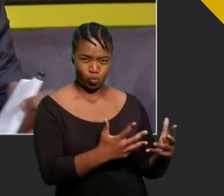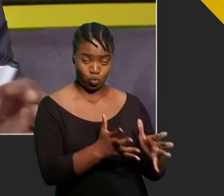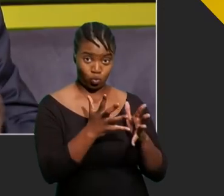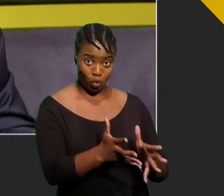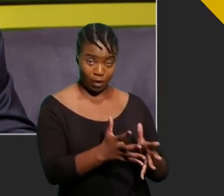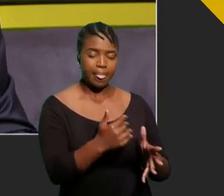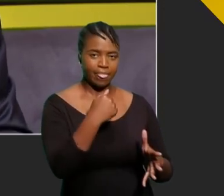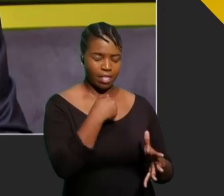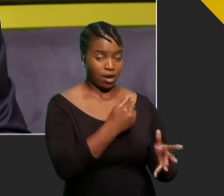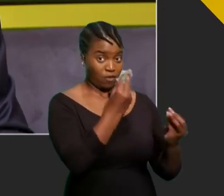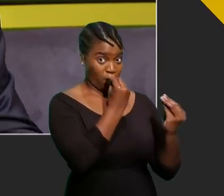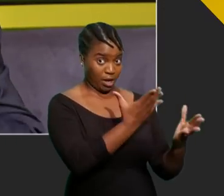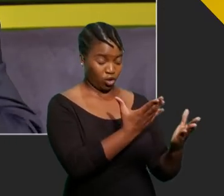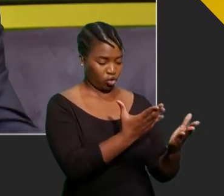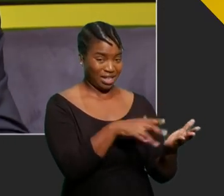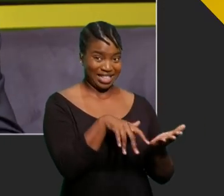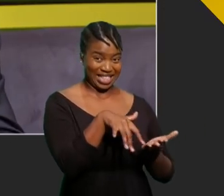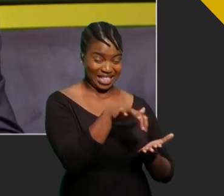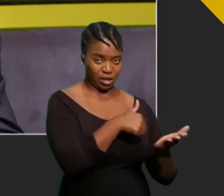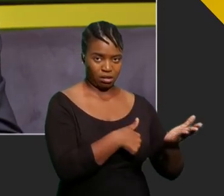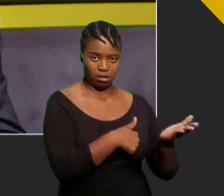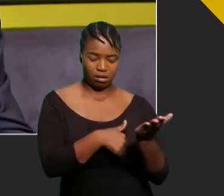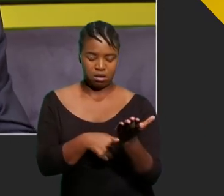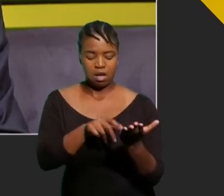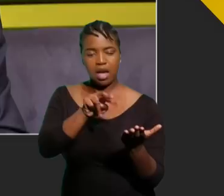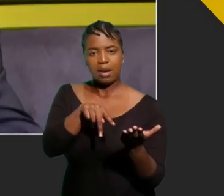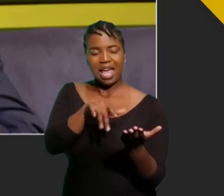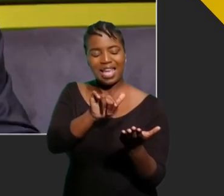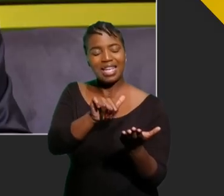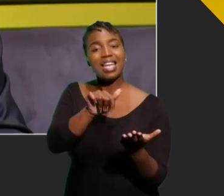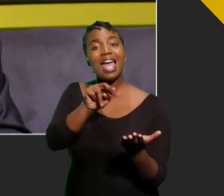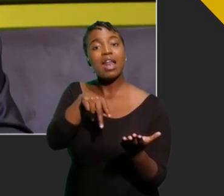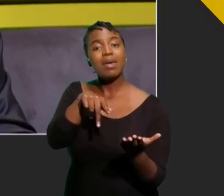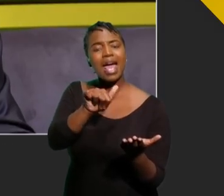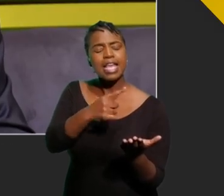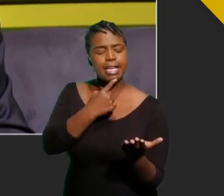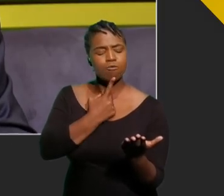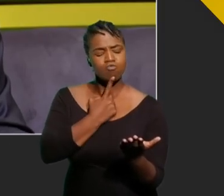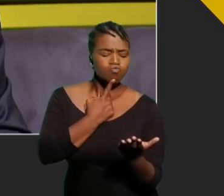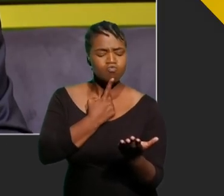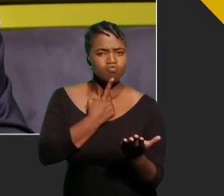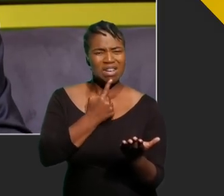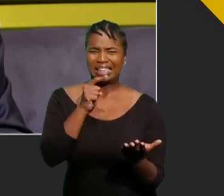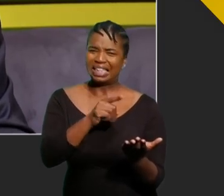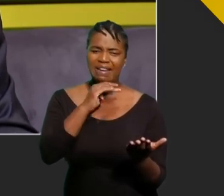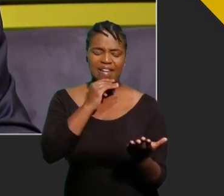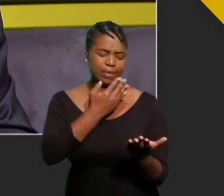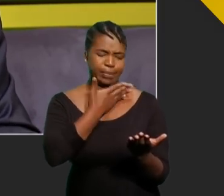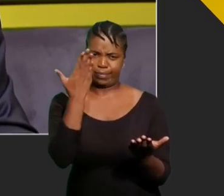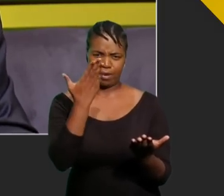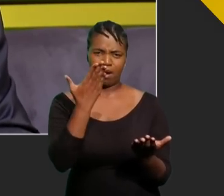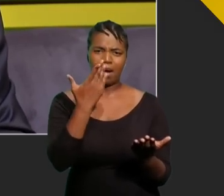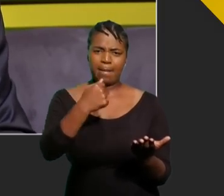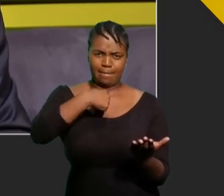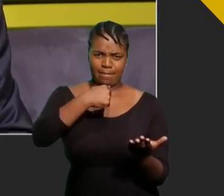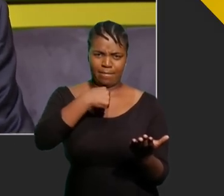commission later to learn information, he is a good prosecutor. The prosecutor begged, no, the information are equal enough. Meaning,